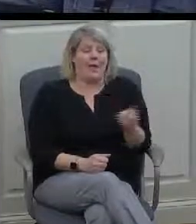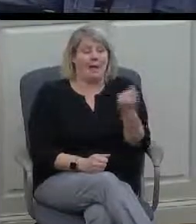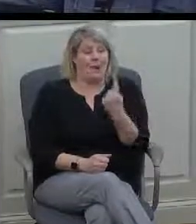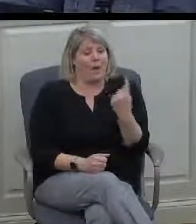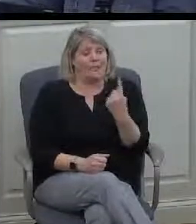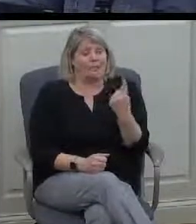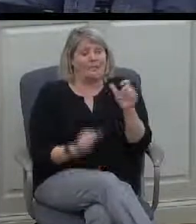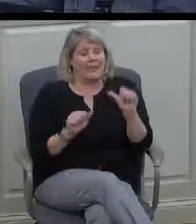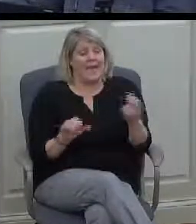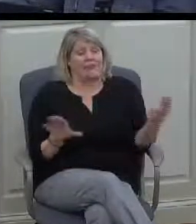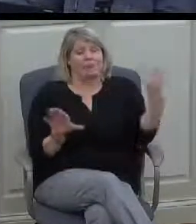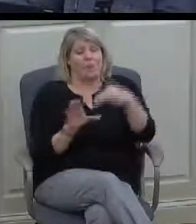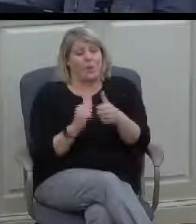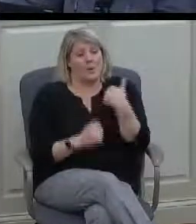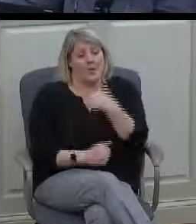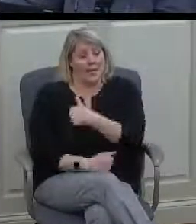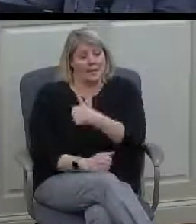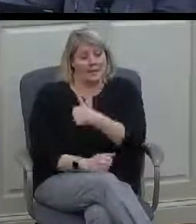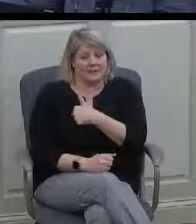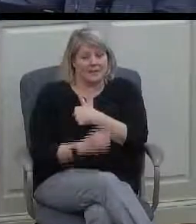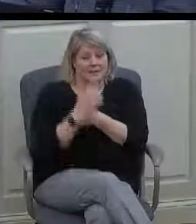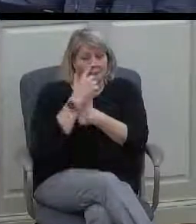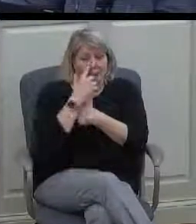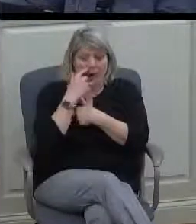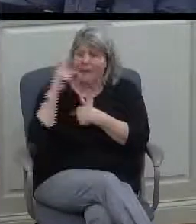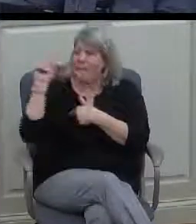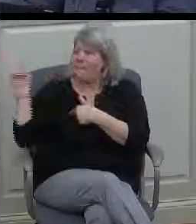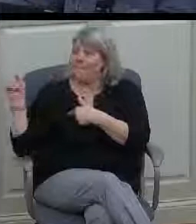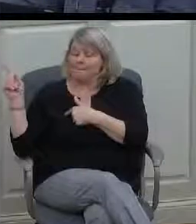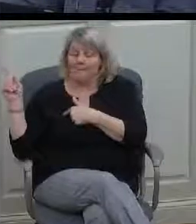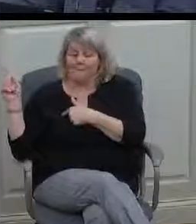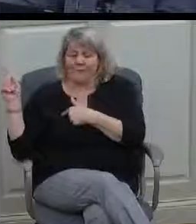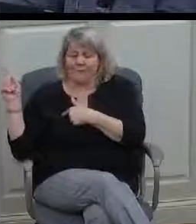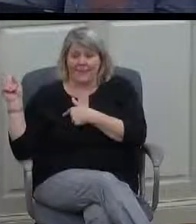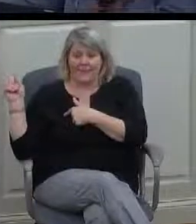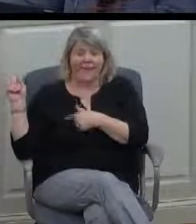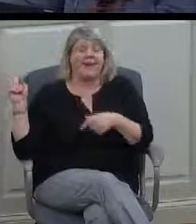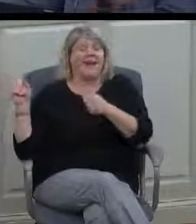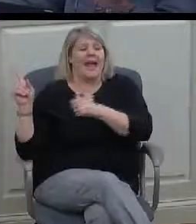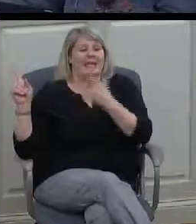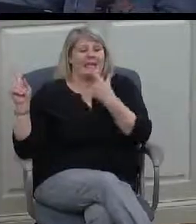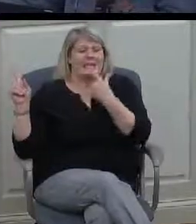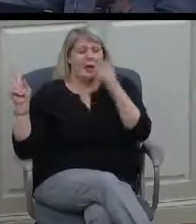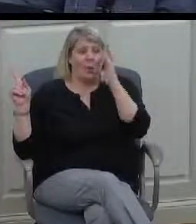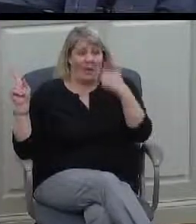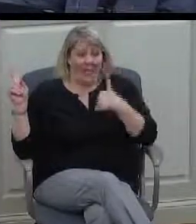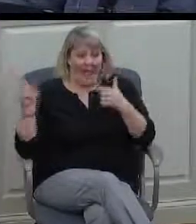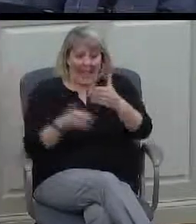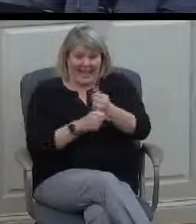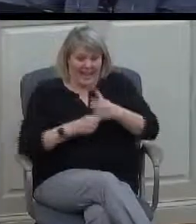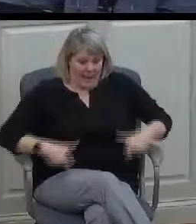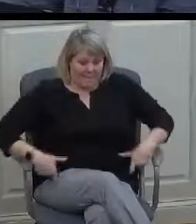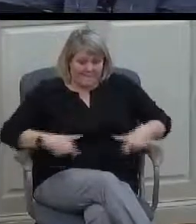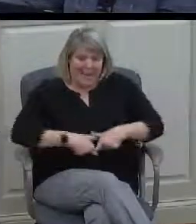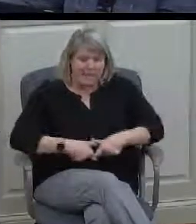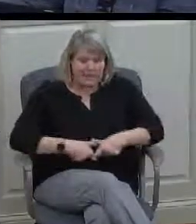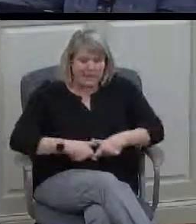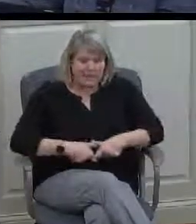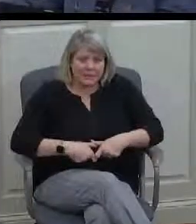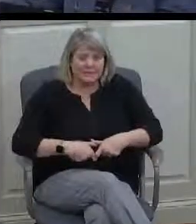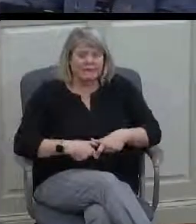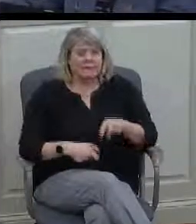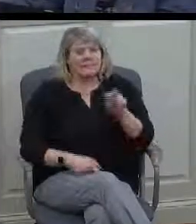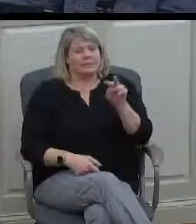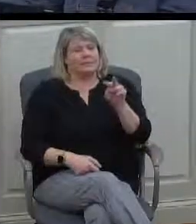us. Perfect. Do I get a belt? What's that? Do I get a belt and a chest protector and all that?